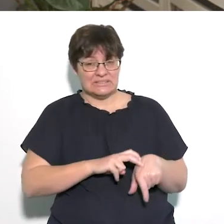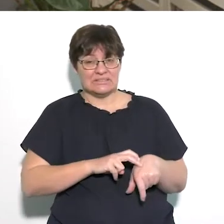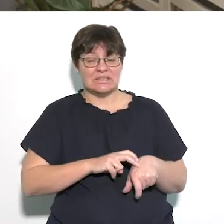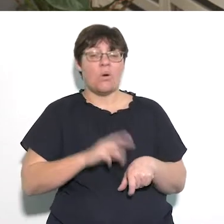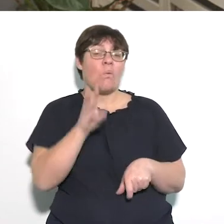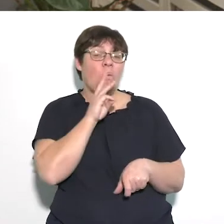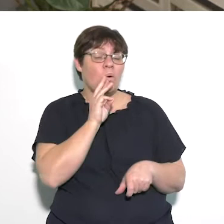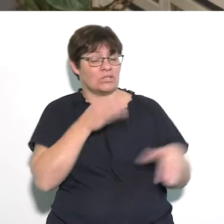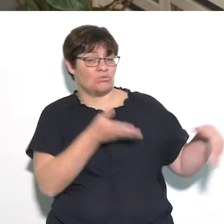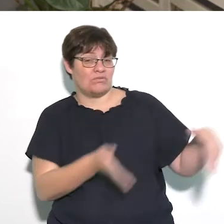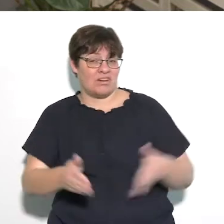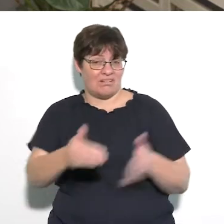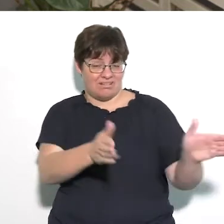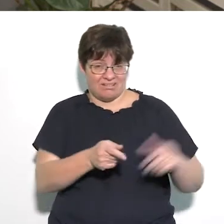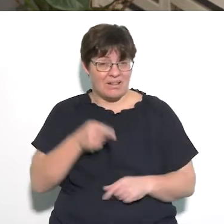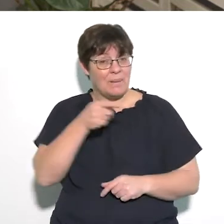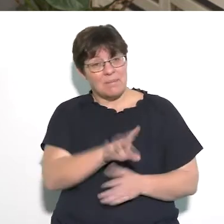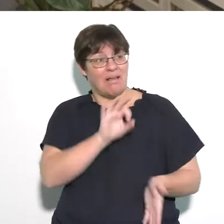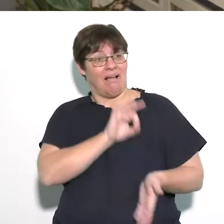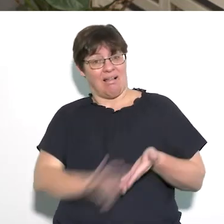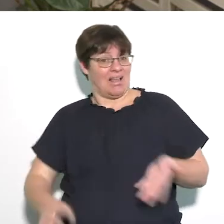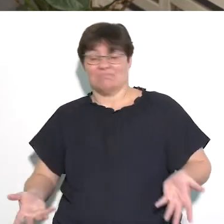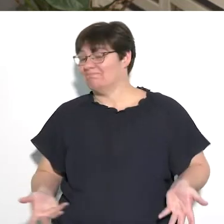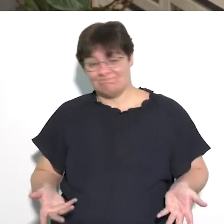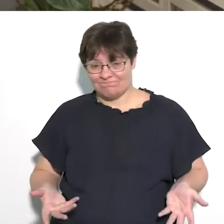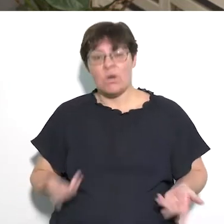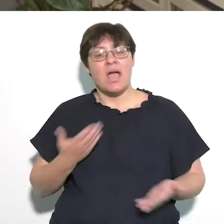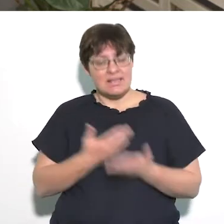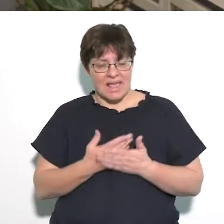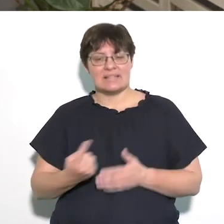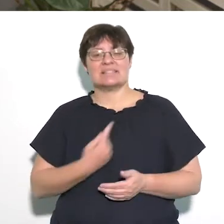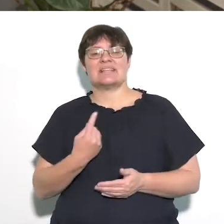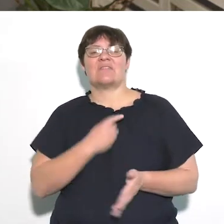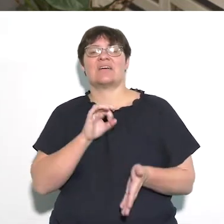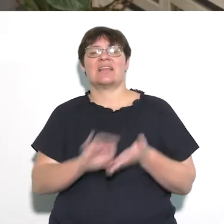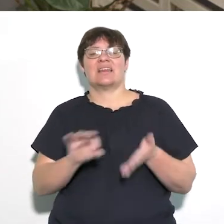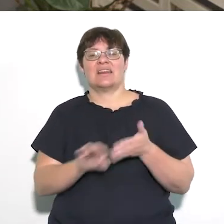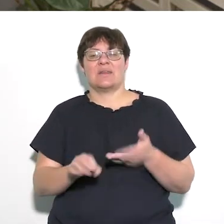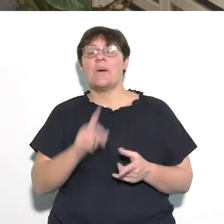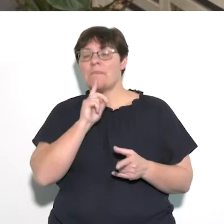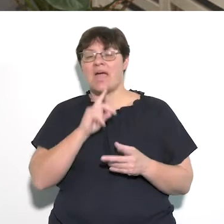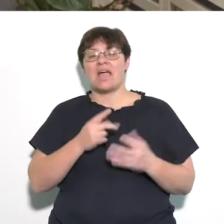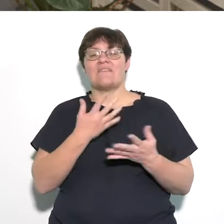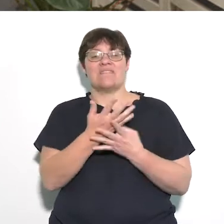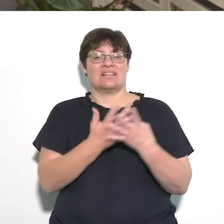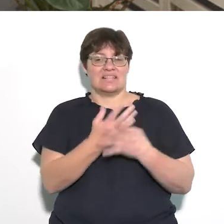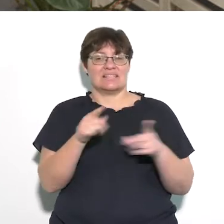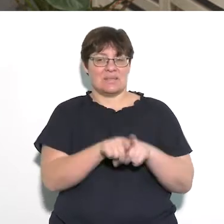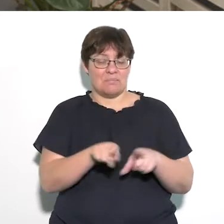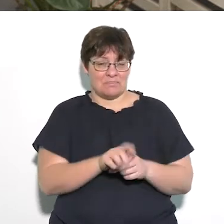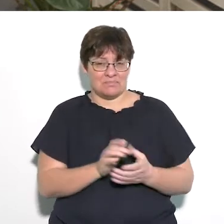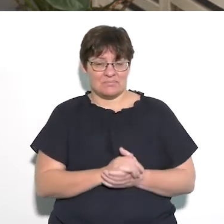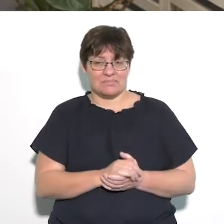to use river water. The river water is not necessarily clean, but you can clean it by making a filter like